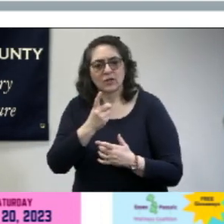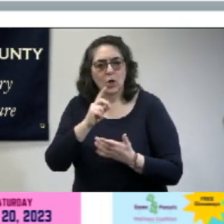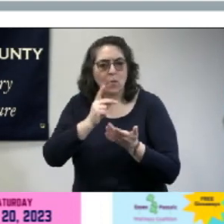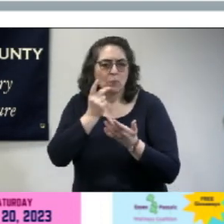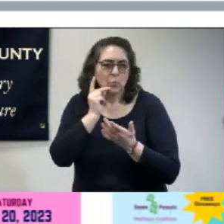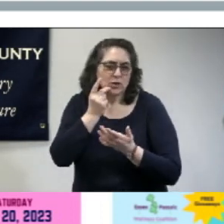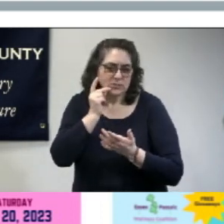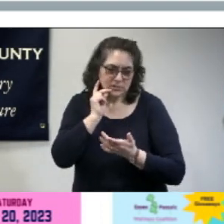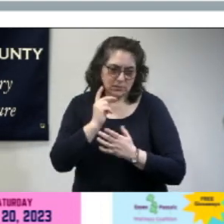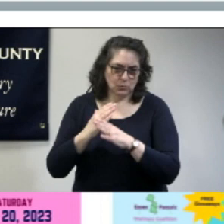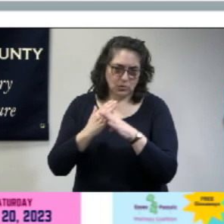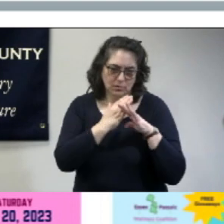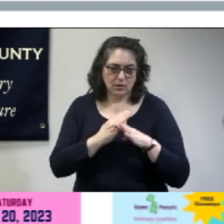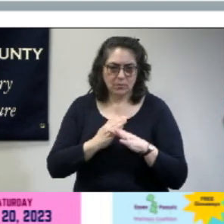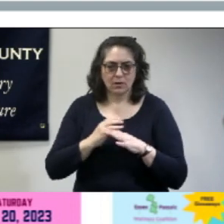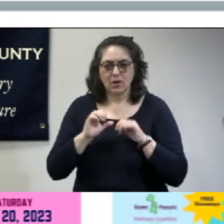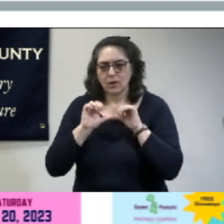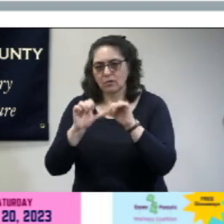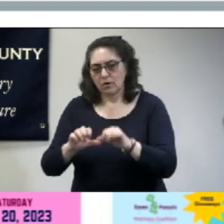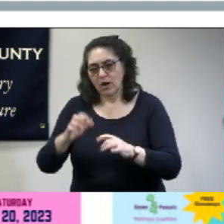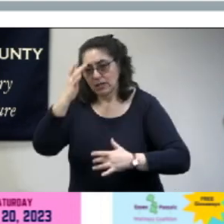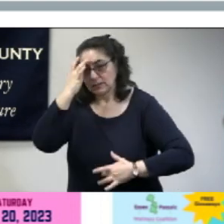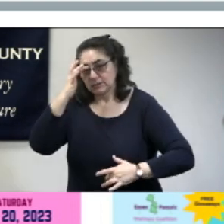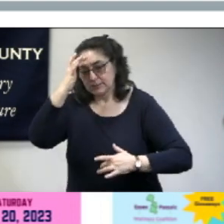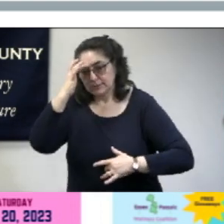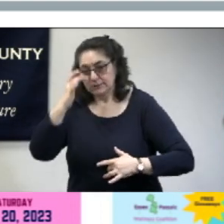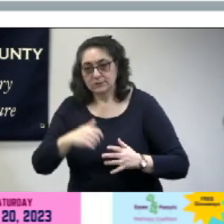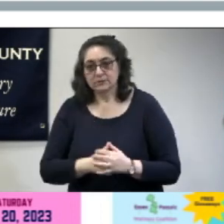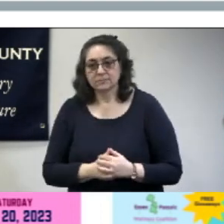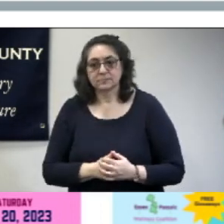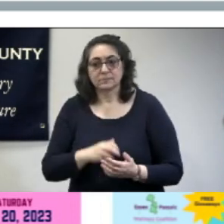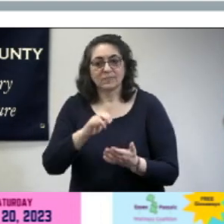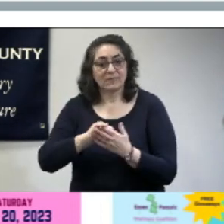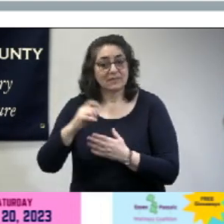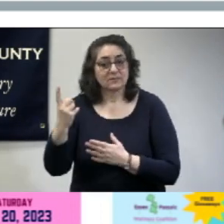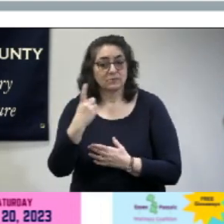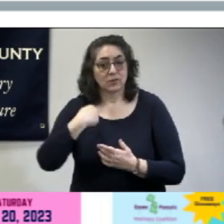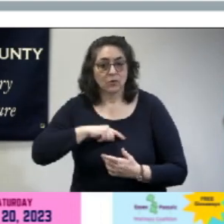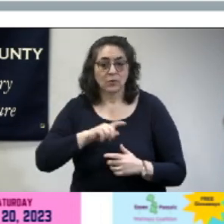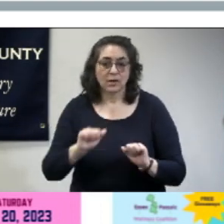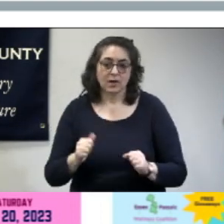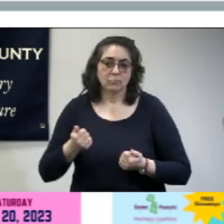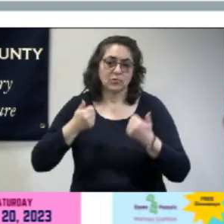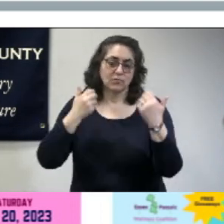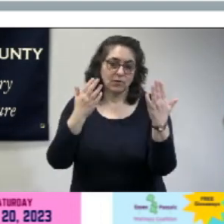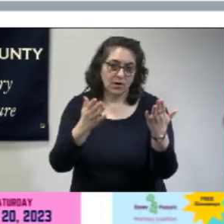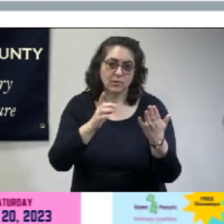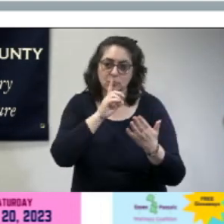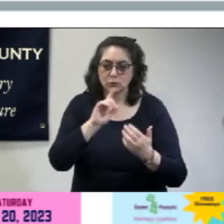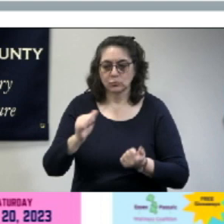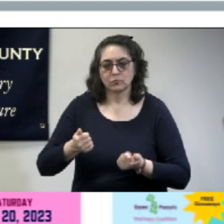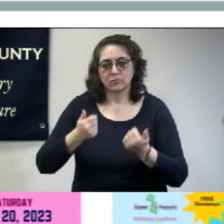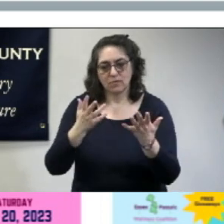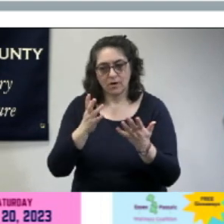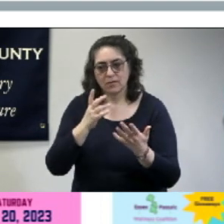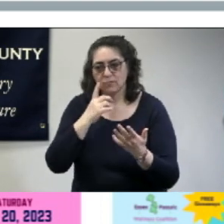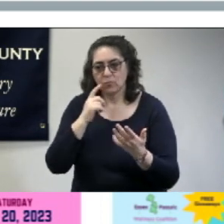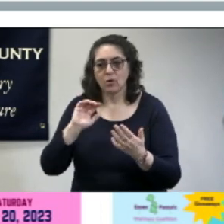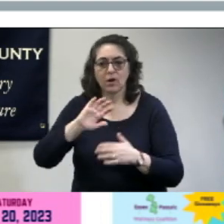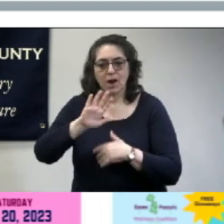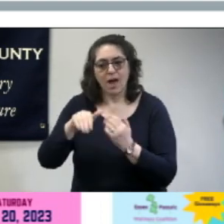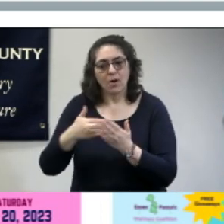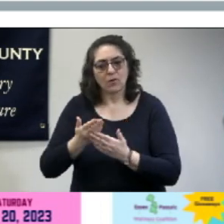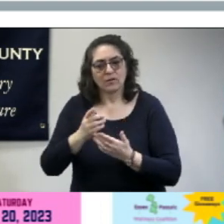chronic disease, if it's something that we're able to provide, we make sure to provide it to our